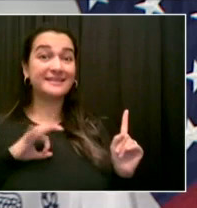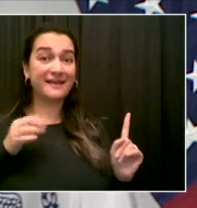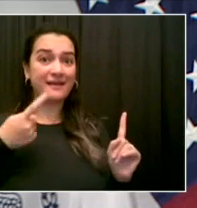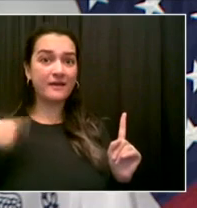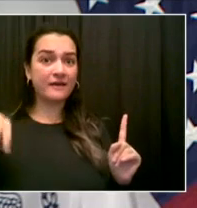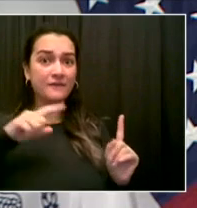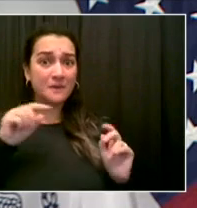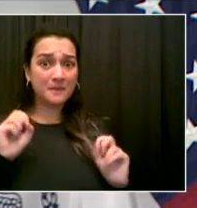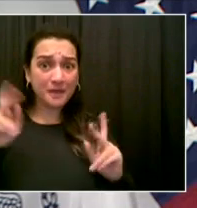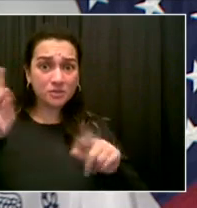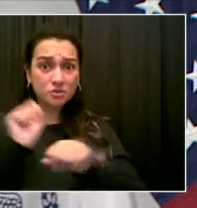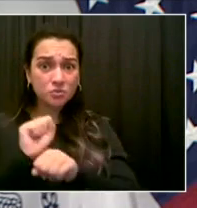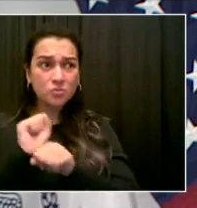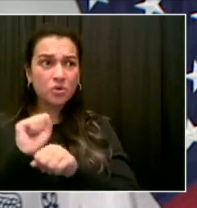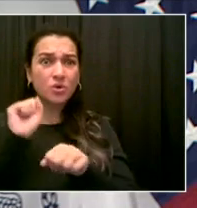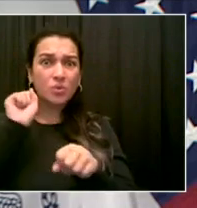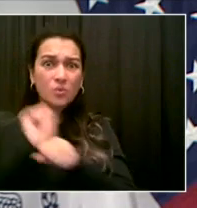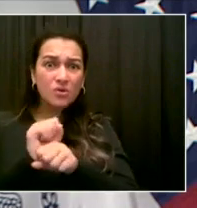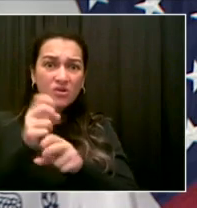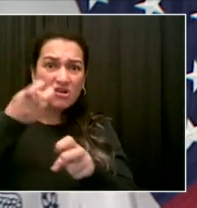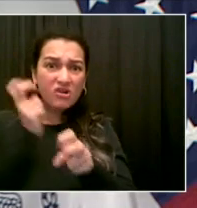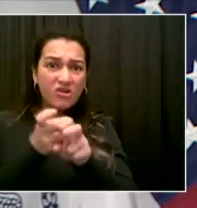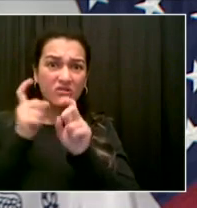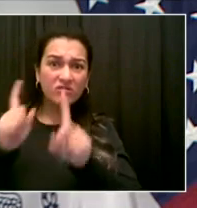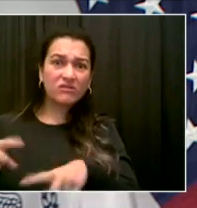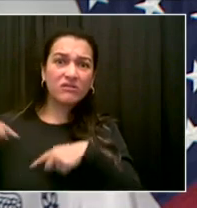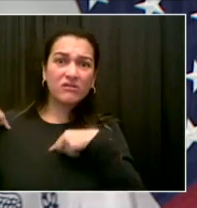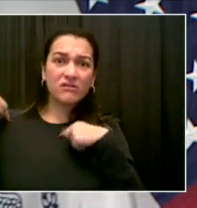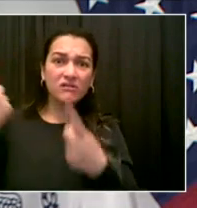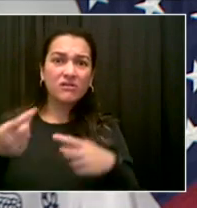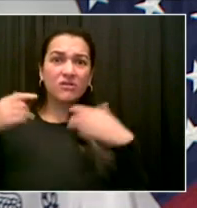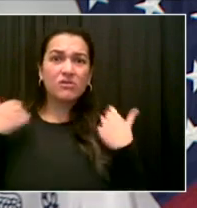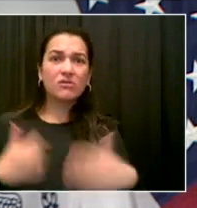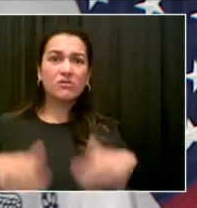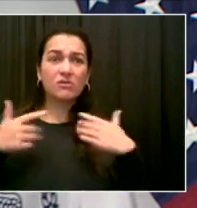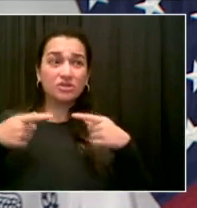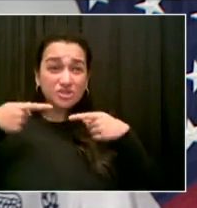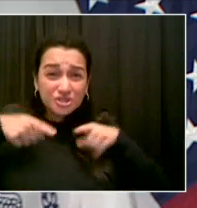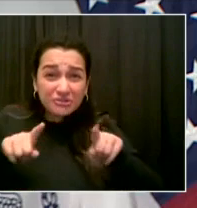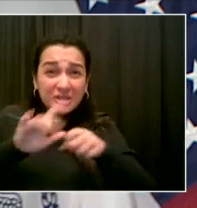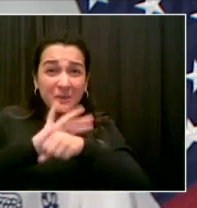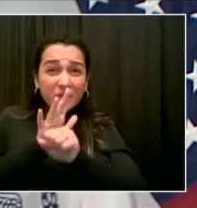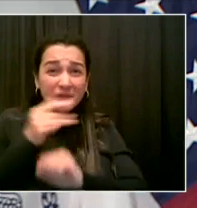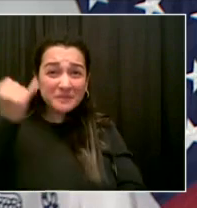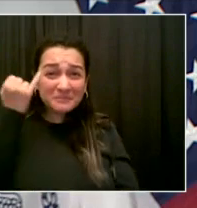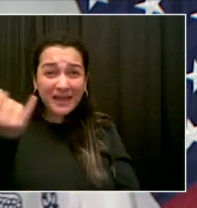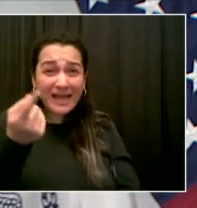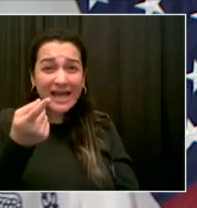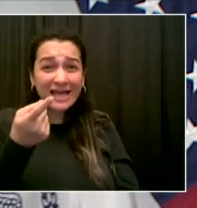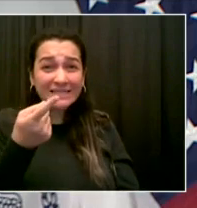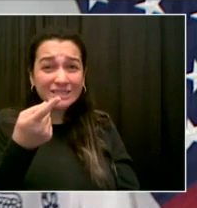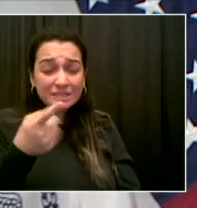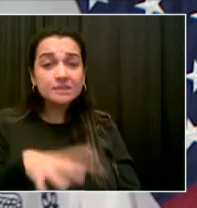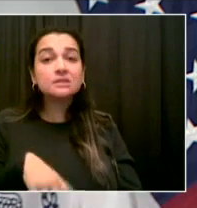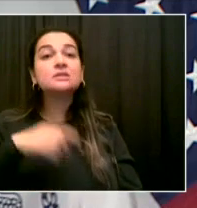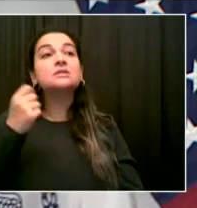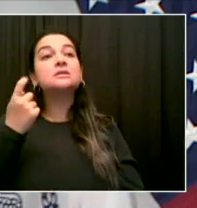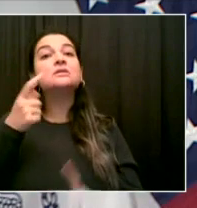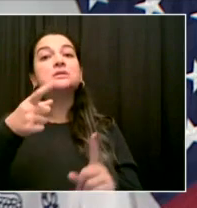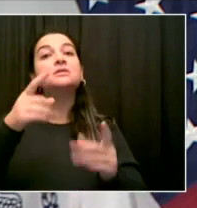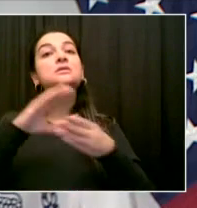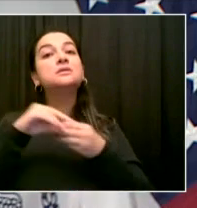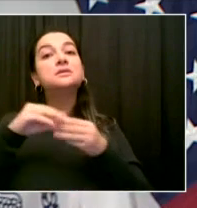but you also said that they can work more effectively in person. You've also said in